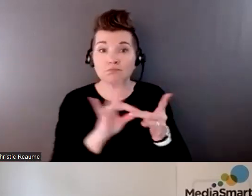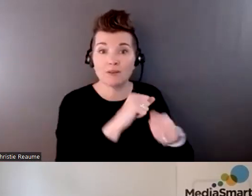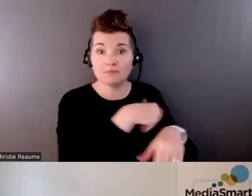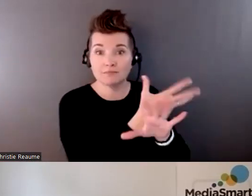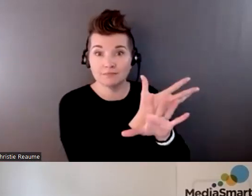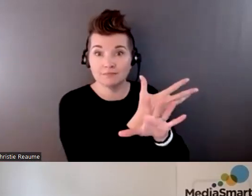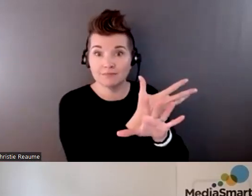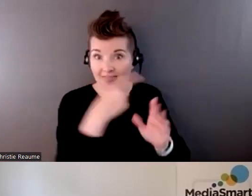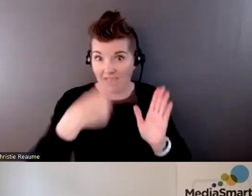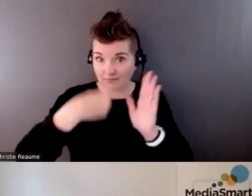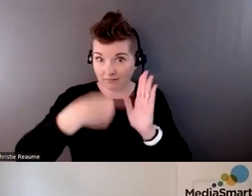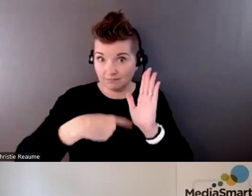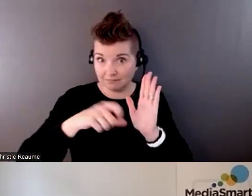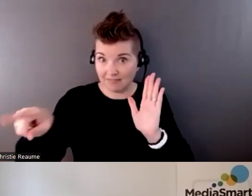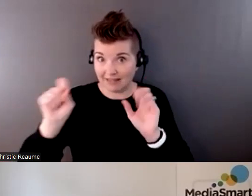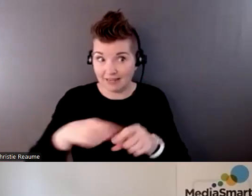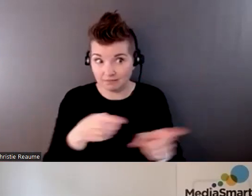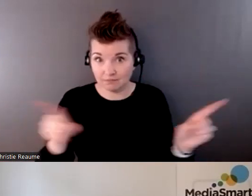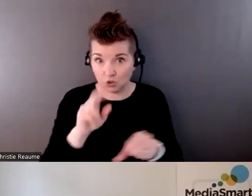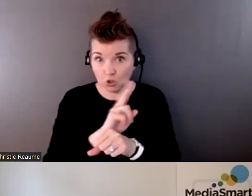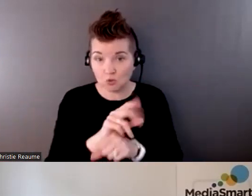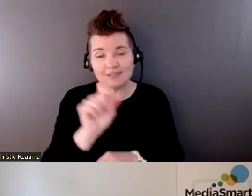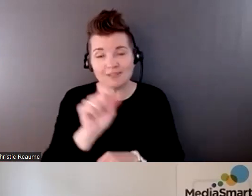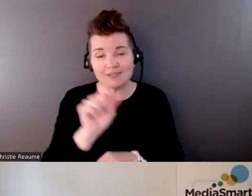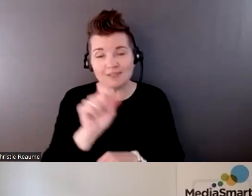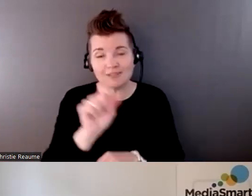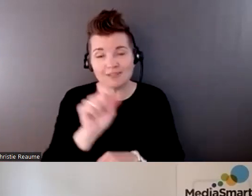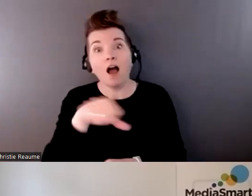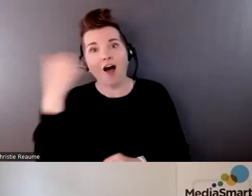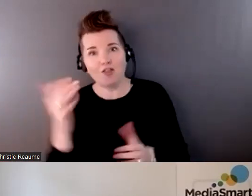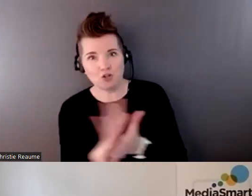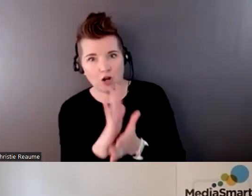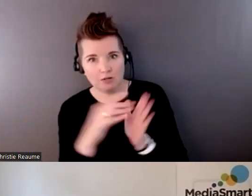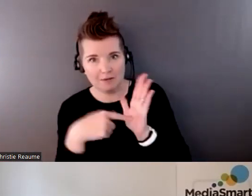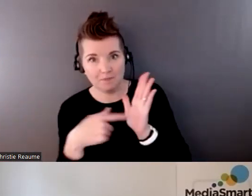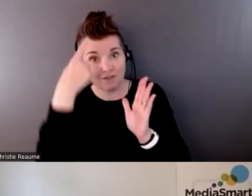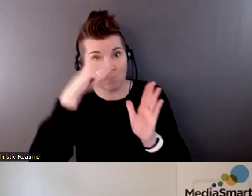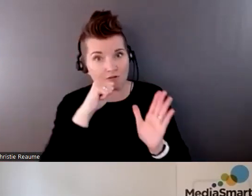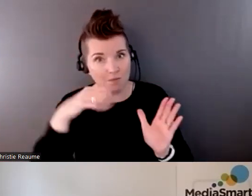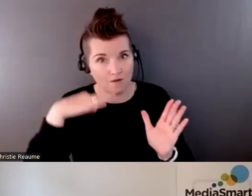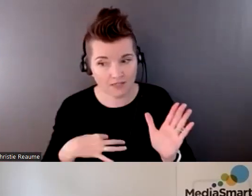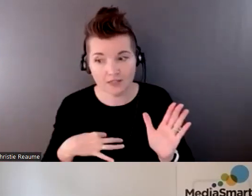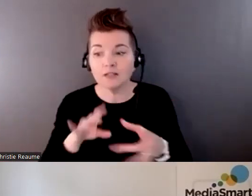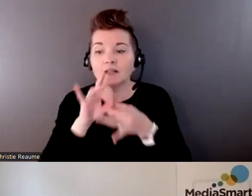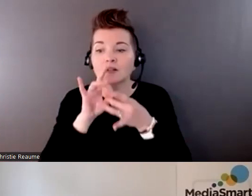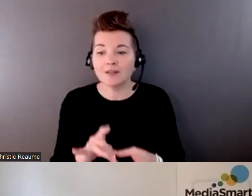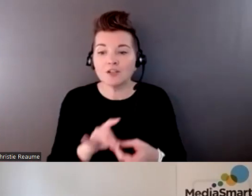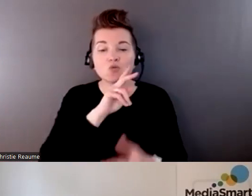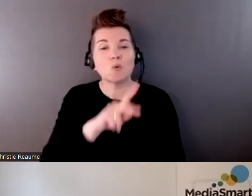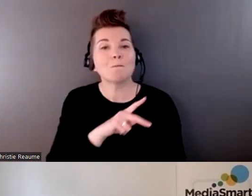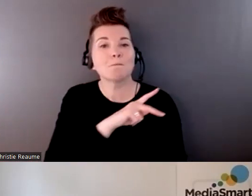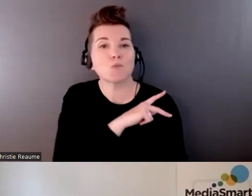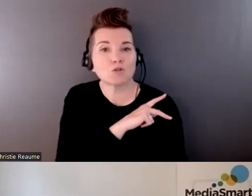yeah absolutely and we made another document specifically for non-profits around handling uh personal information